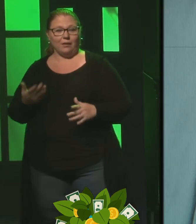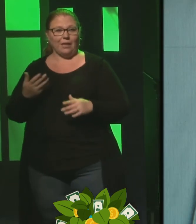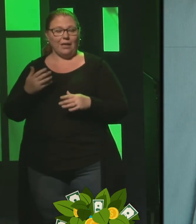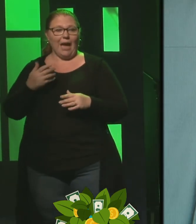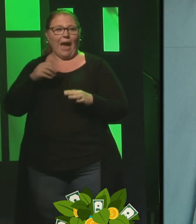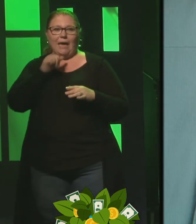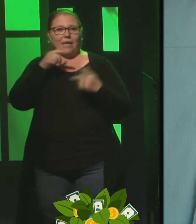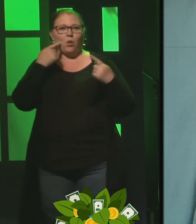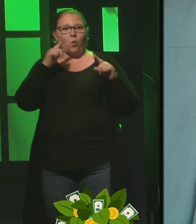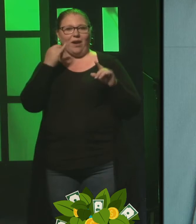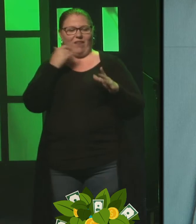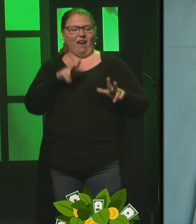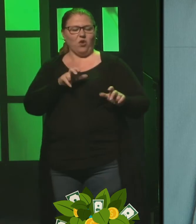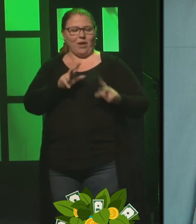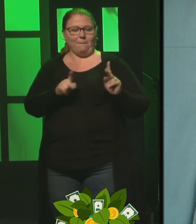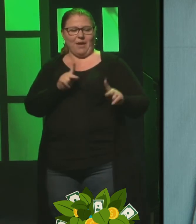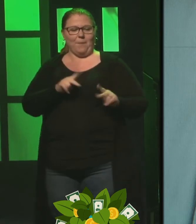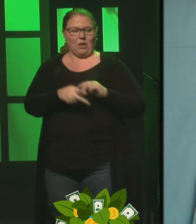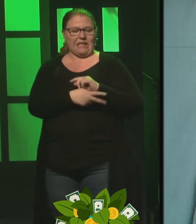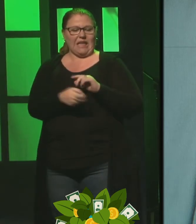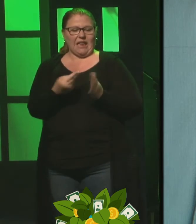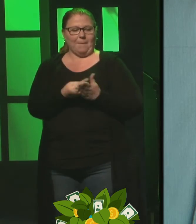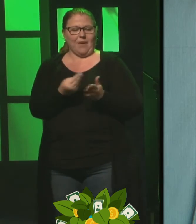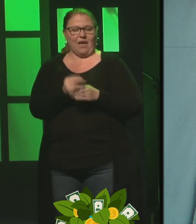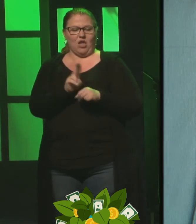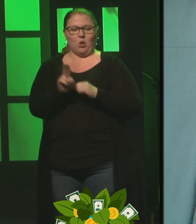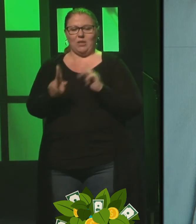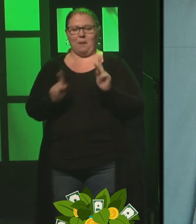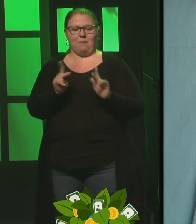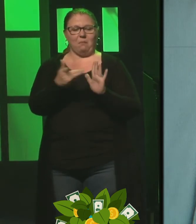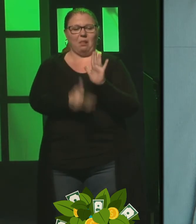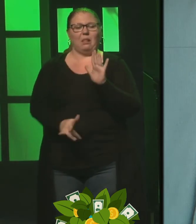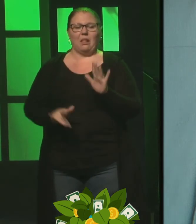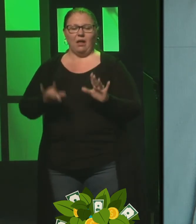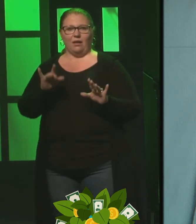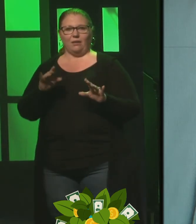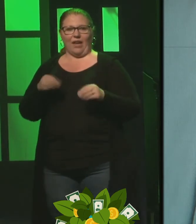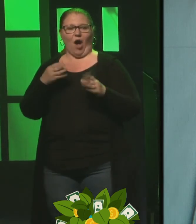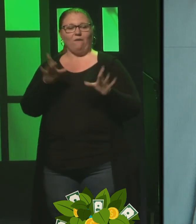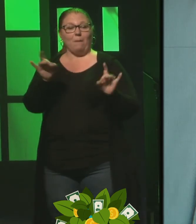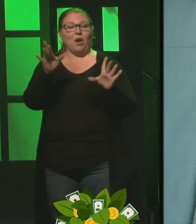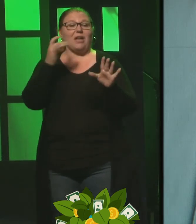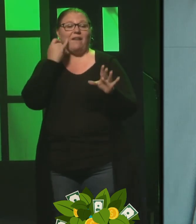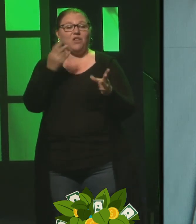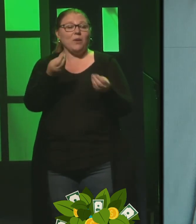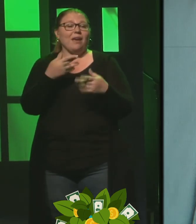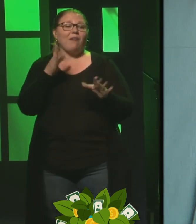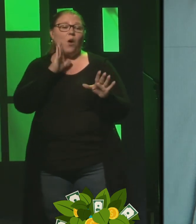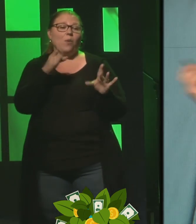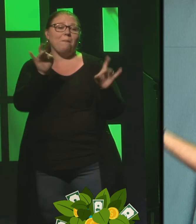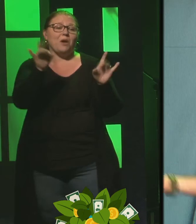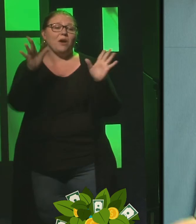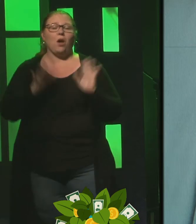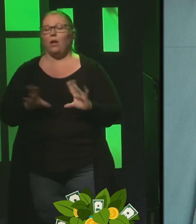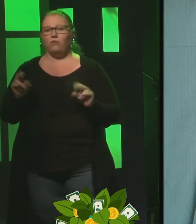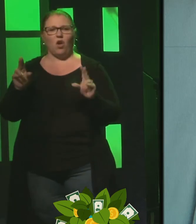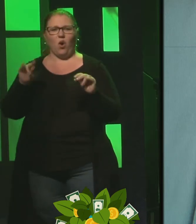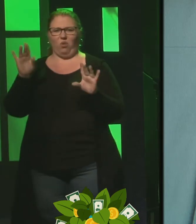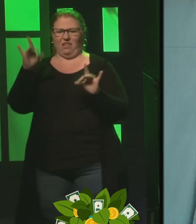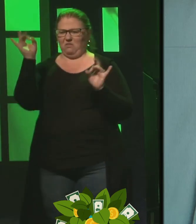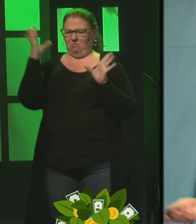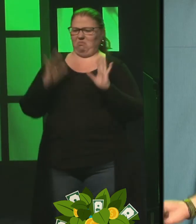get greedy people in leadership, stealing money, using people, offering miracles if you give. I'm not offering it. None of that's